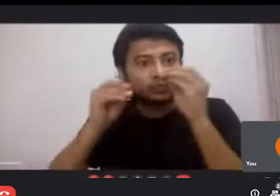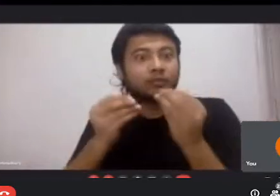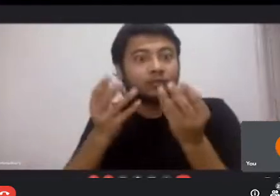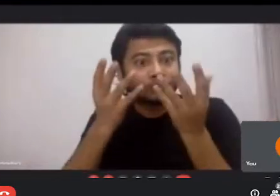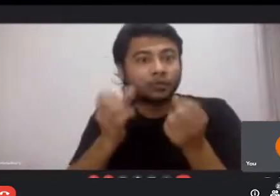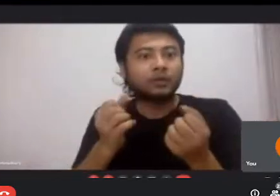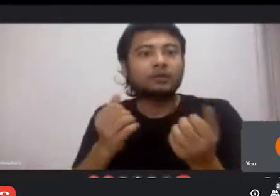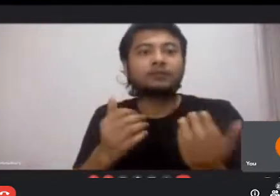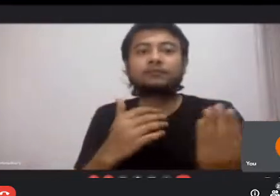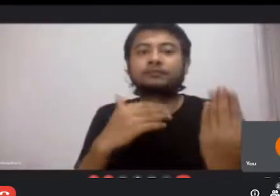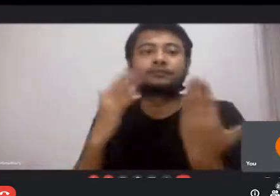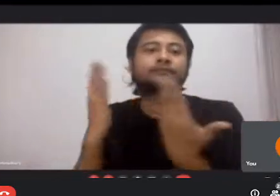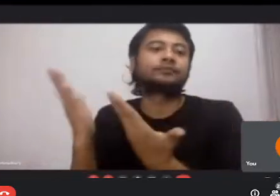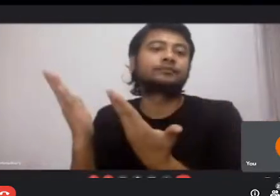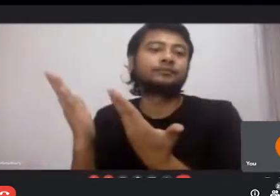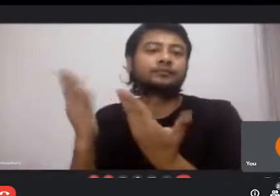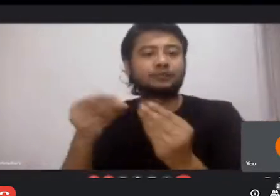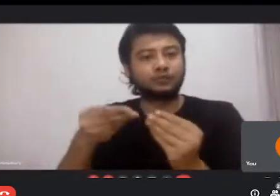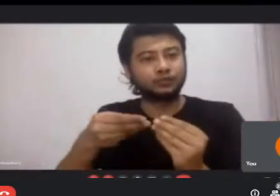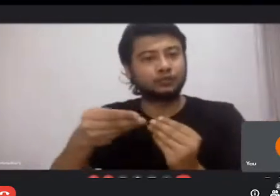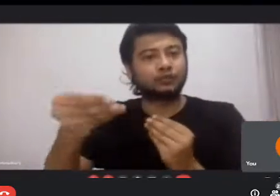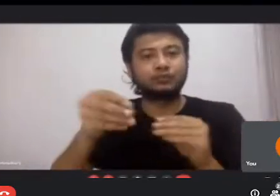2 volumes.